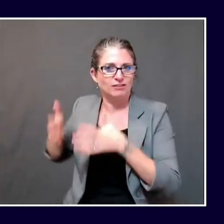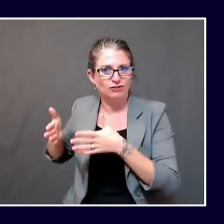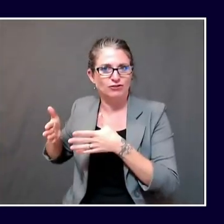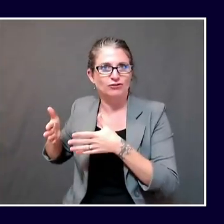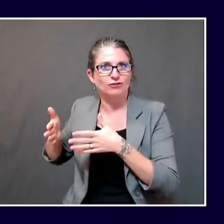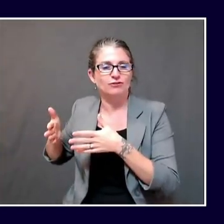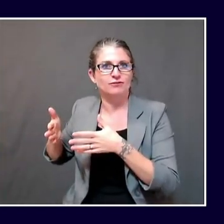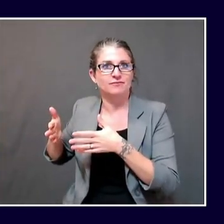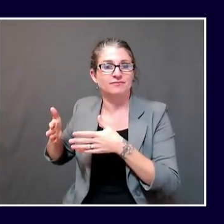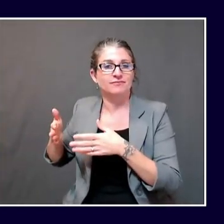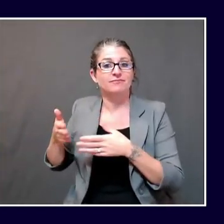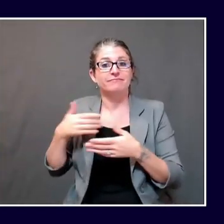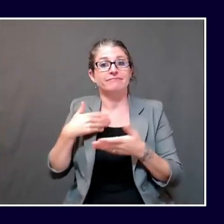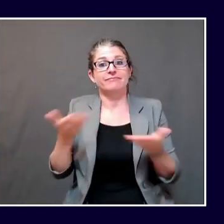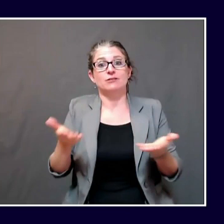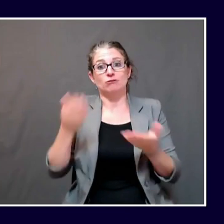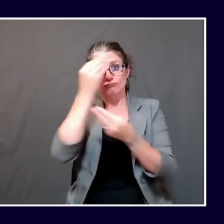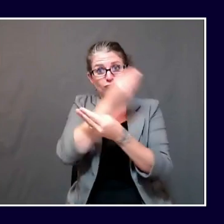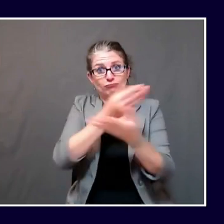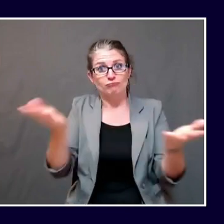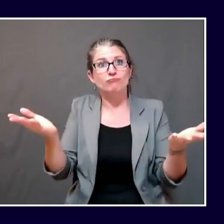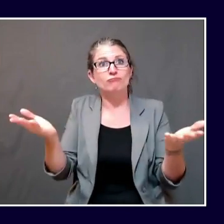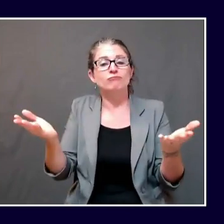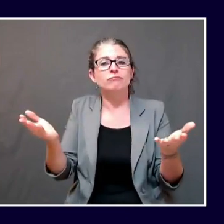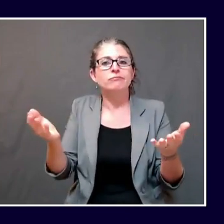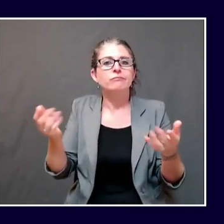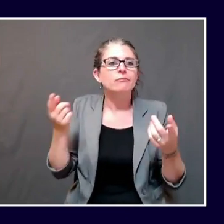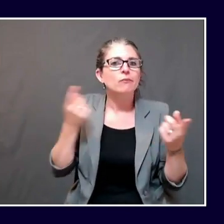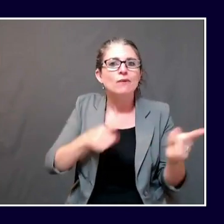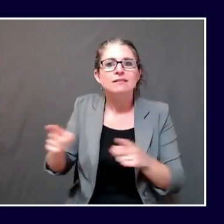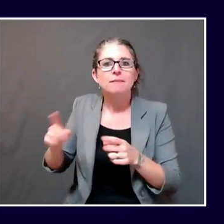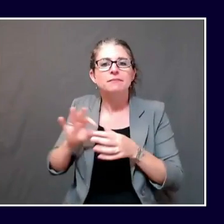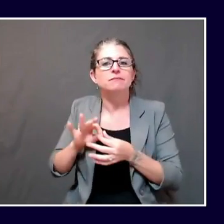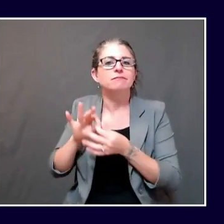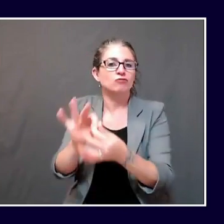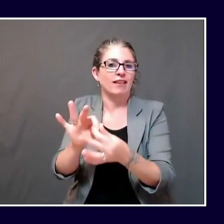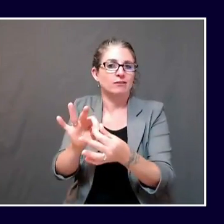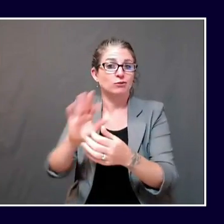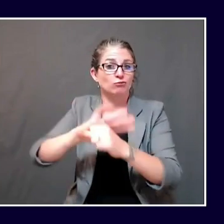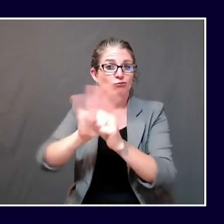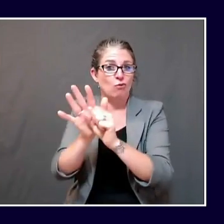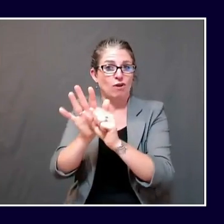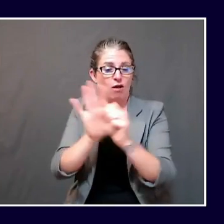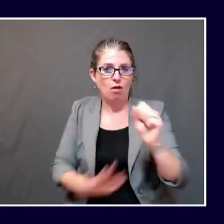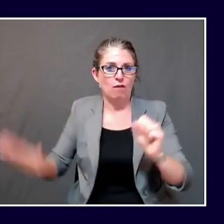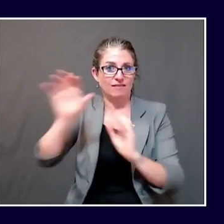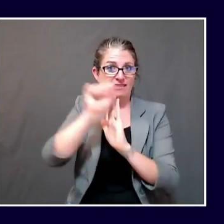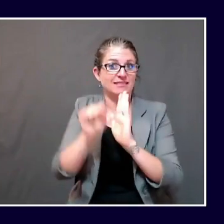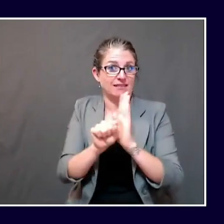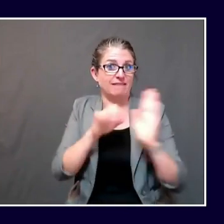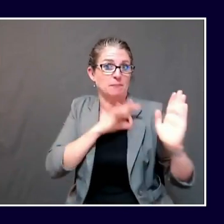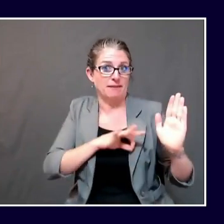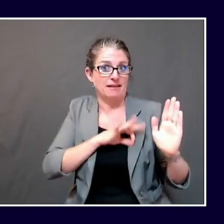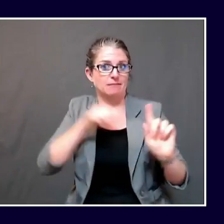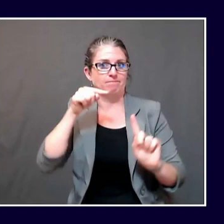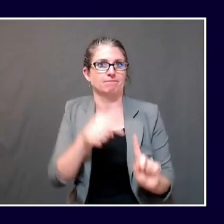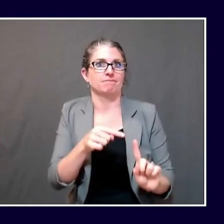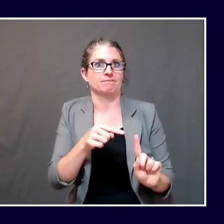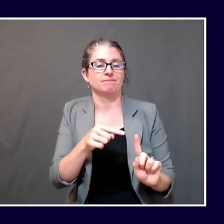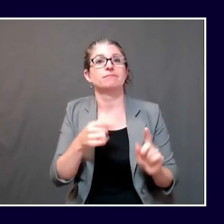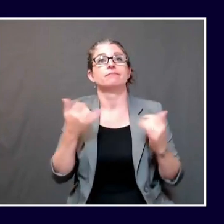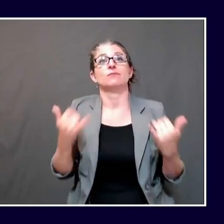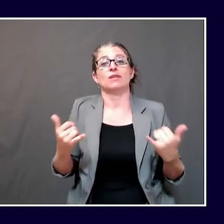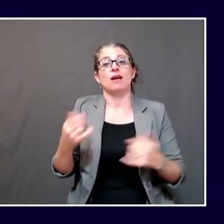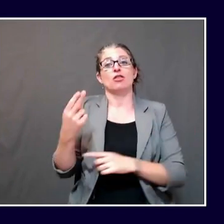here to provide everyone an update on all things COVID-19 across the state of Maine for today, Thursday,